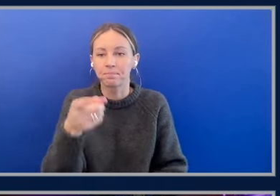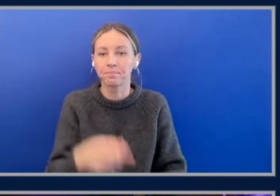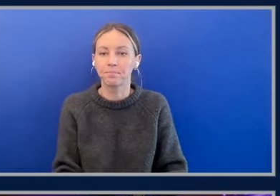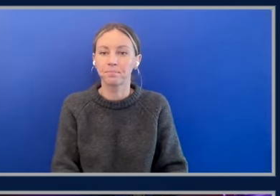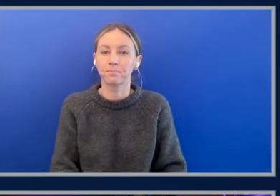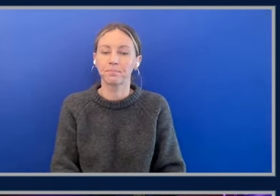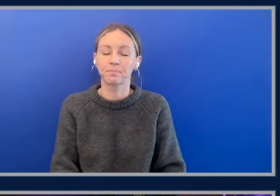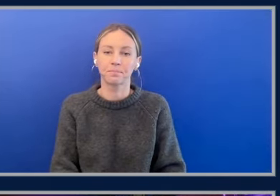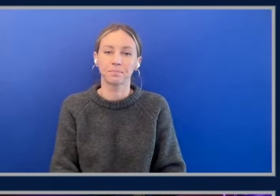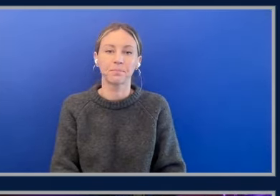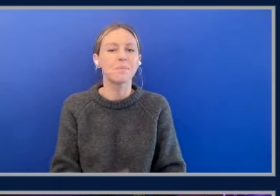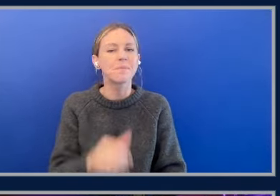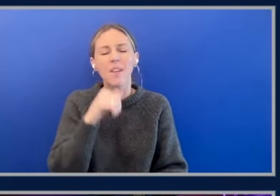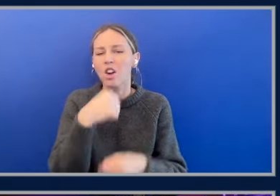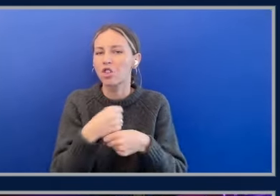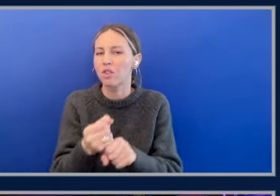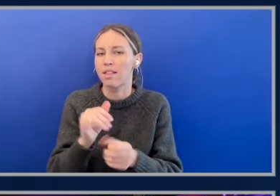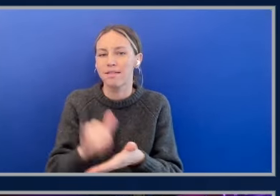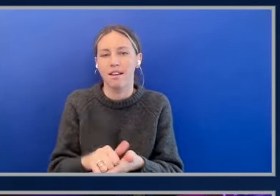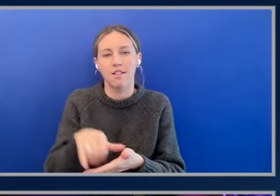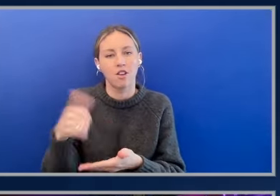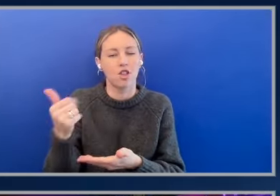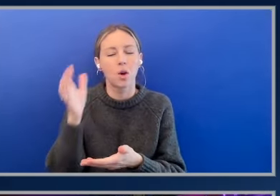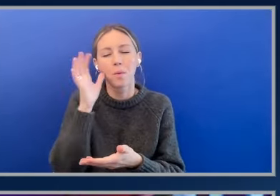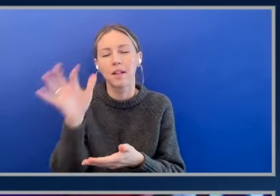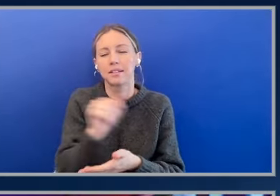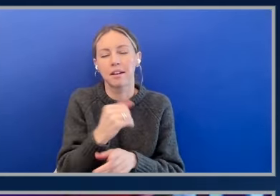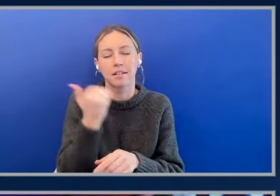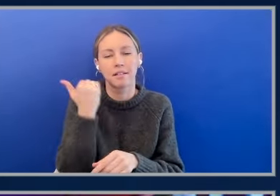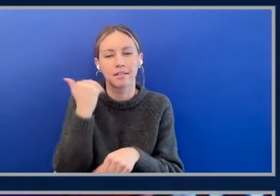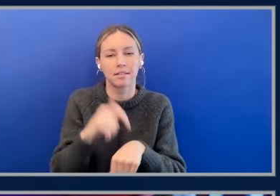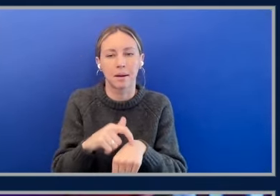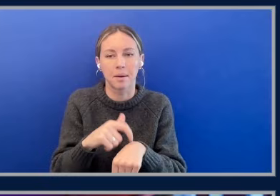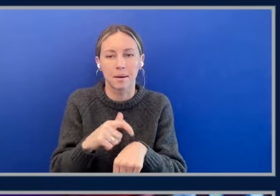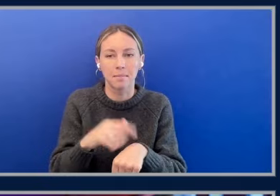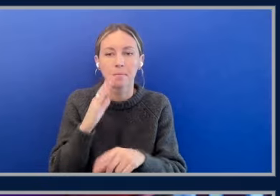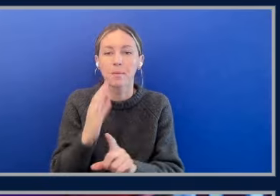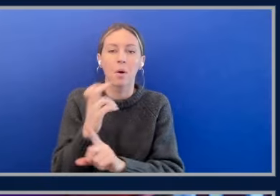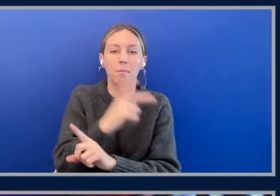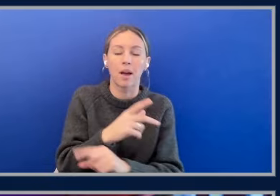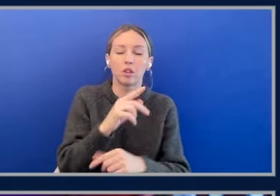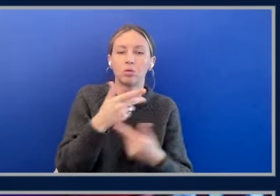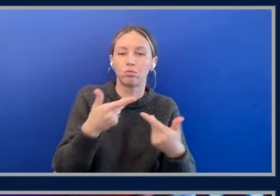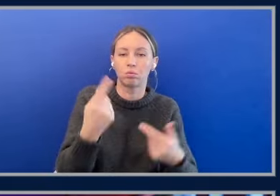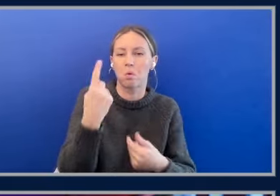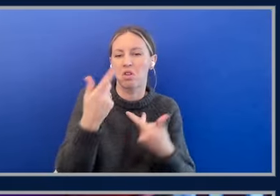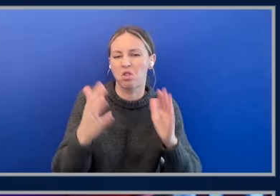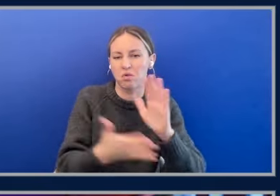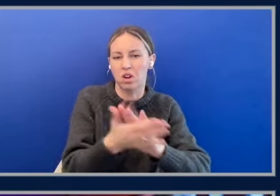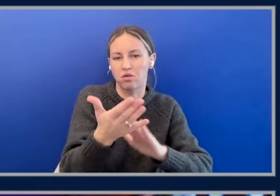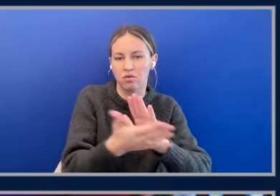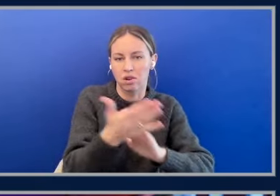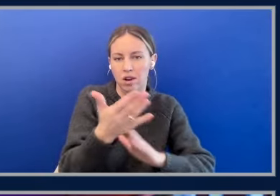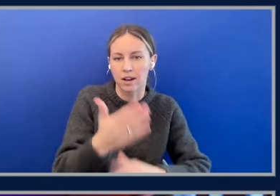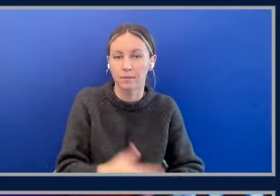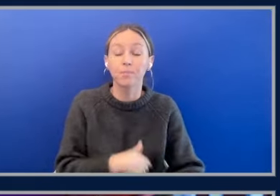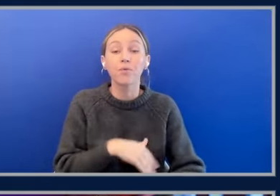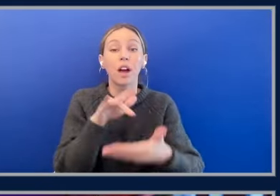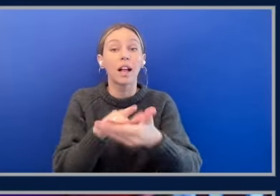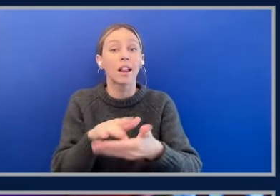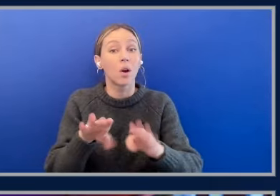not going to create the HyperPod clusters. This will take some time. So let me go back to a cluster that is already running. And if I open this